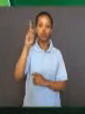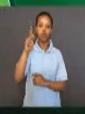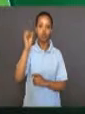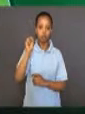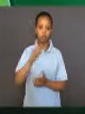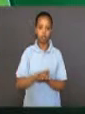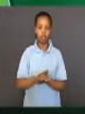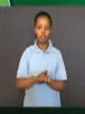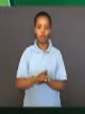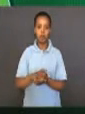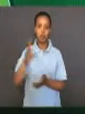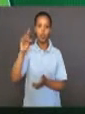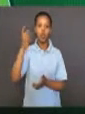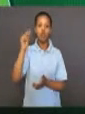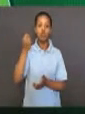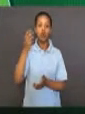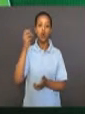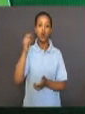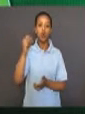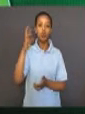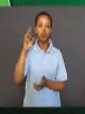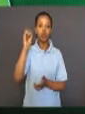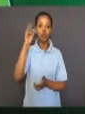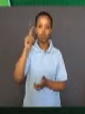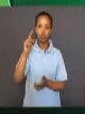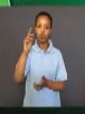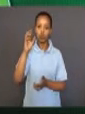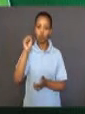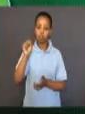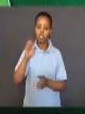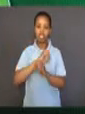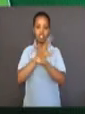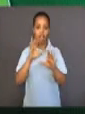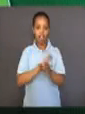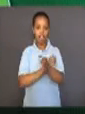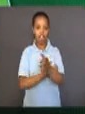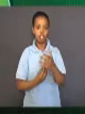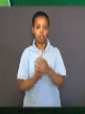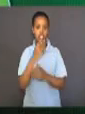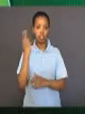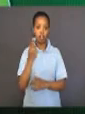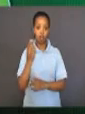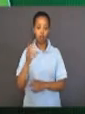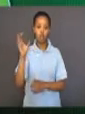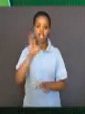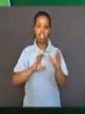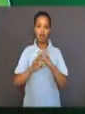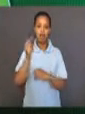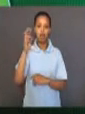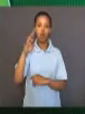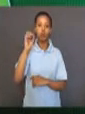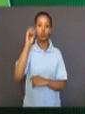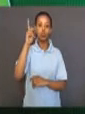Photoautotrophs use light as their energy source, and chemoautotrophs